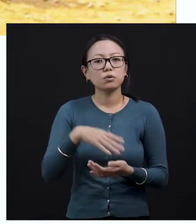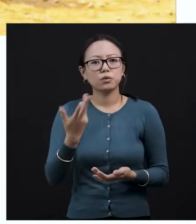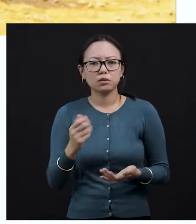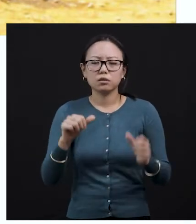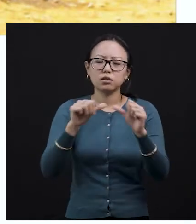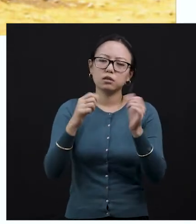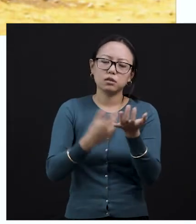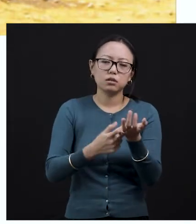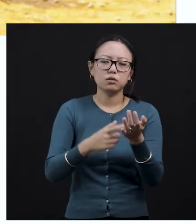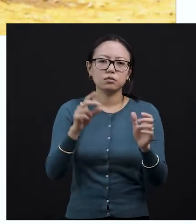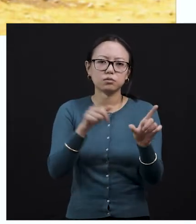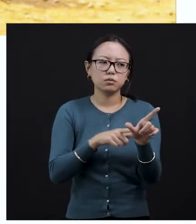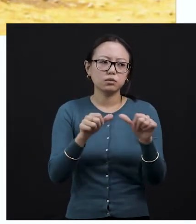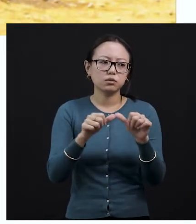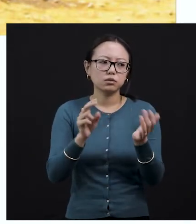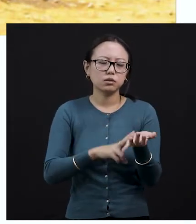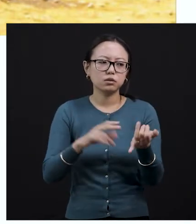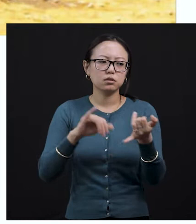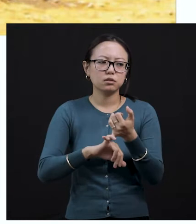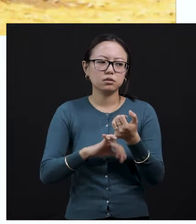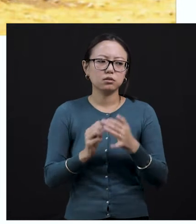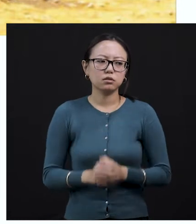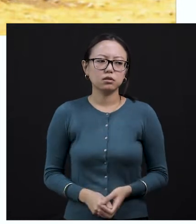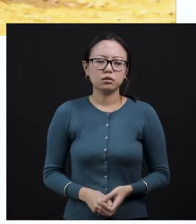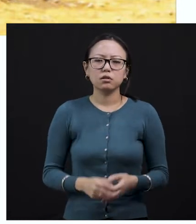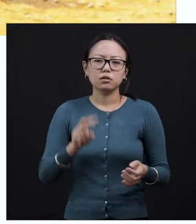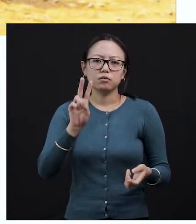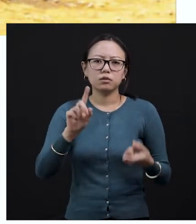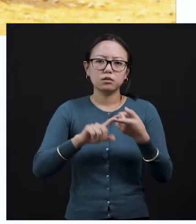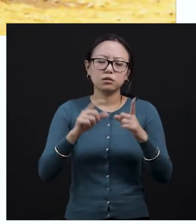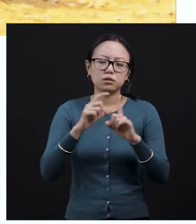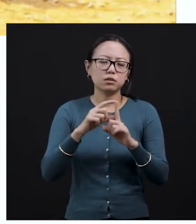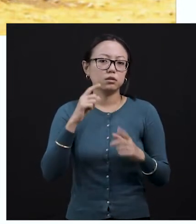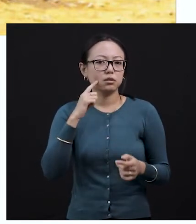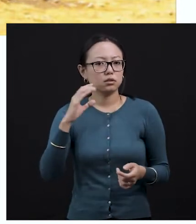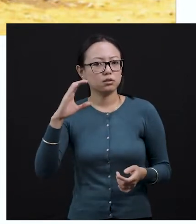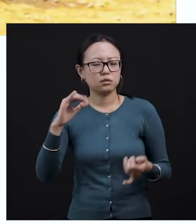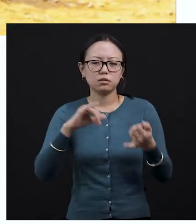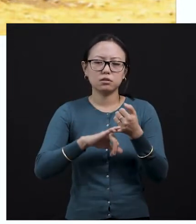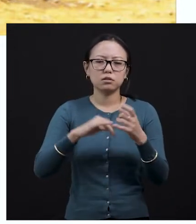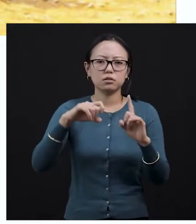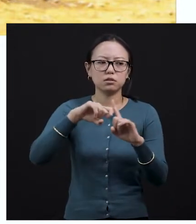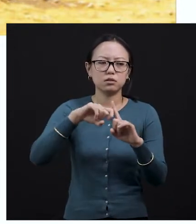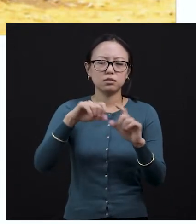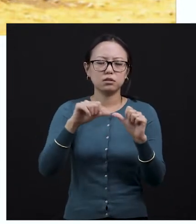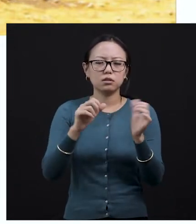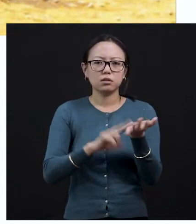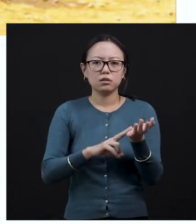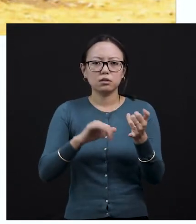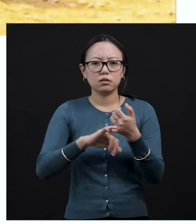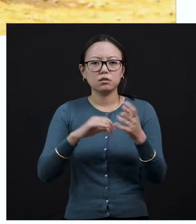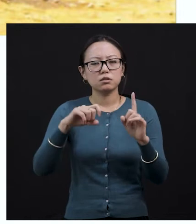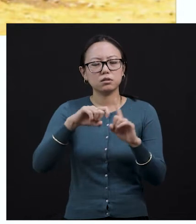to learn more about the Aryans. Okay, so first talking about where the Aryans